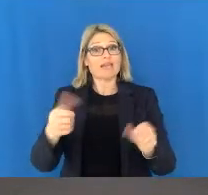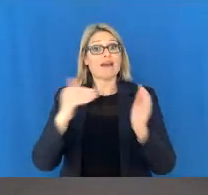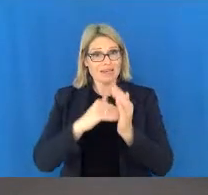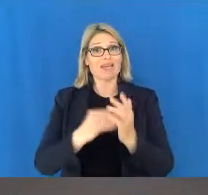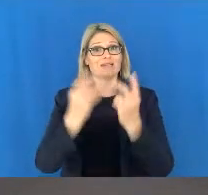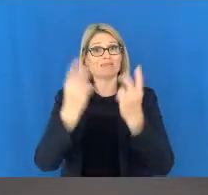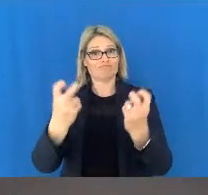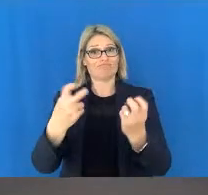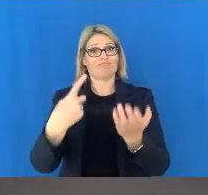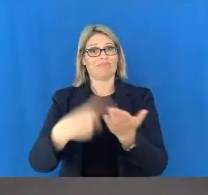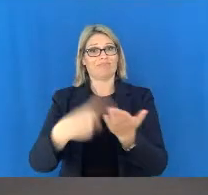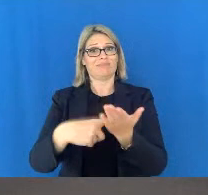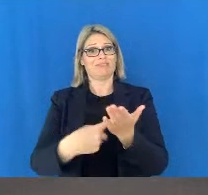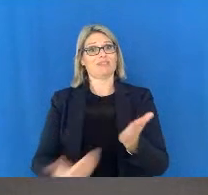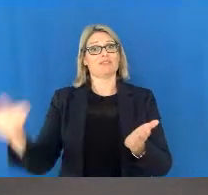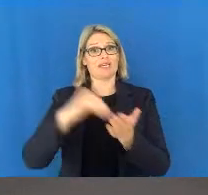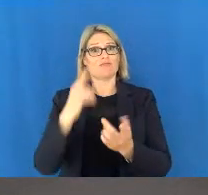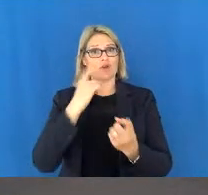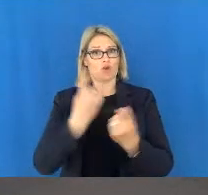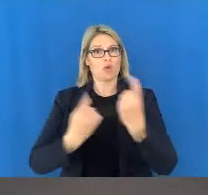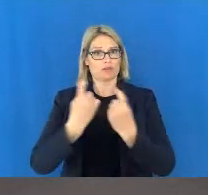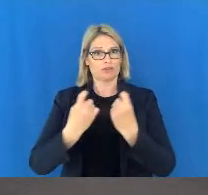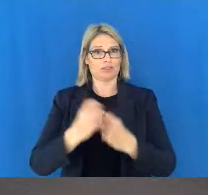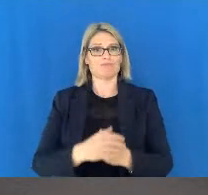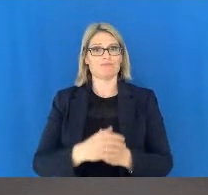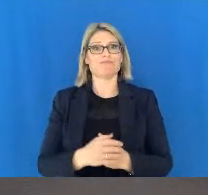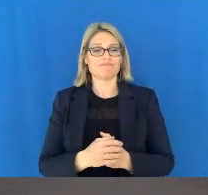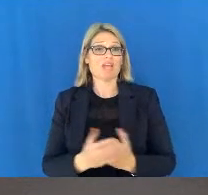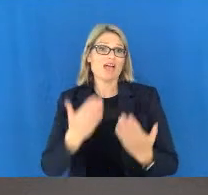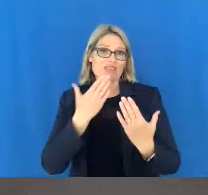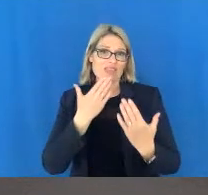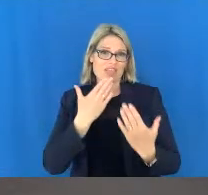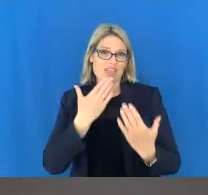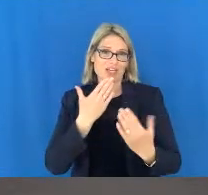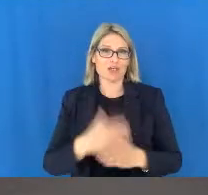real soon. Merci Let- beaucoup. Thank you very much.